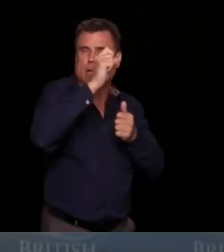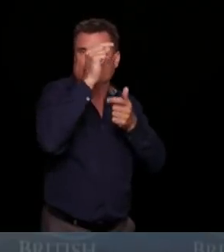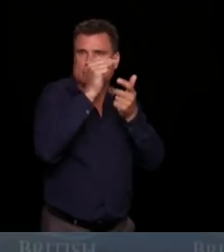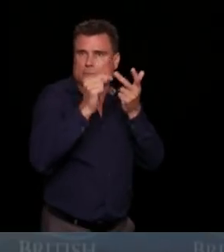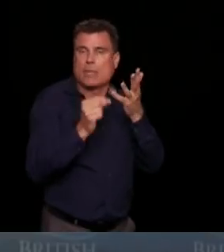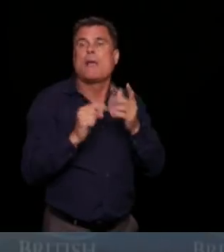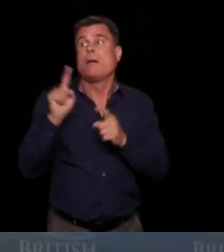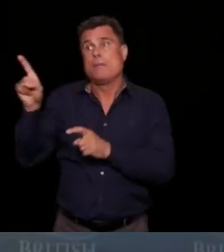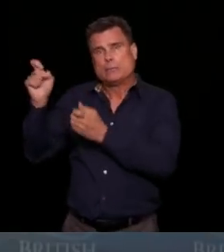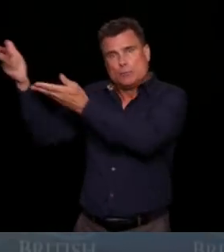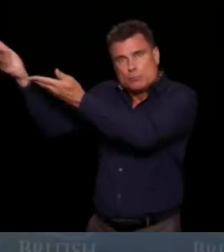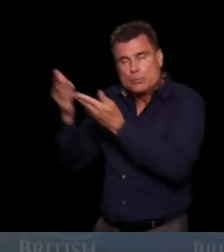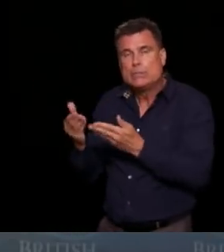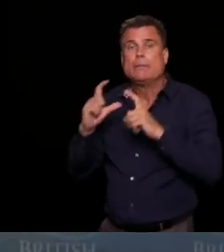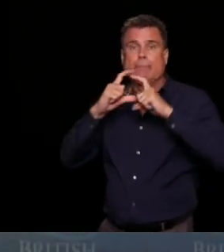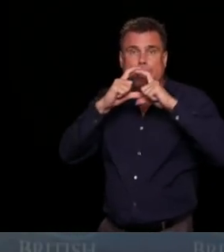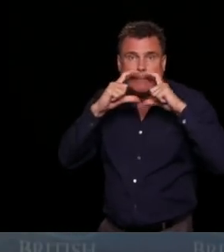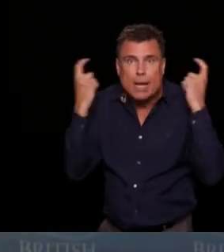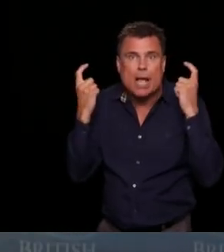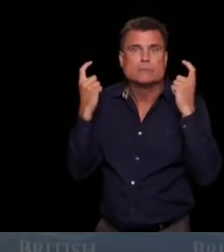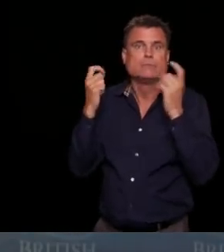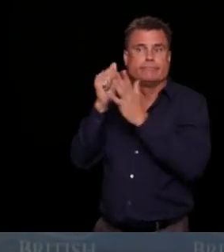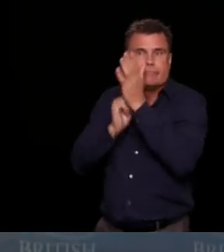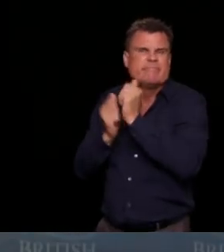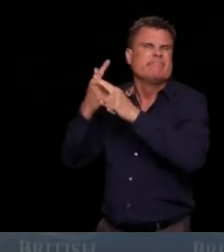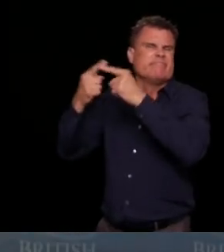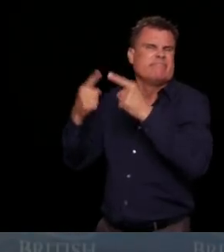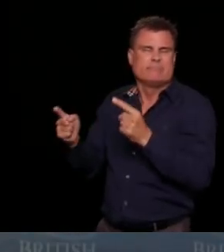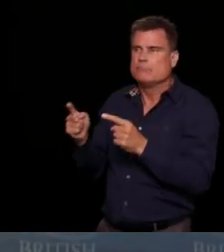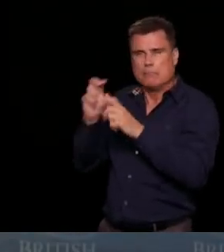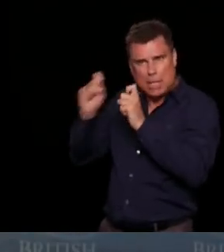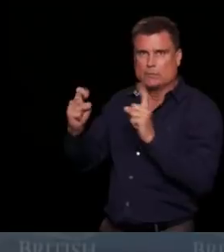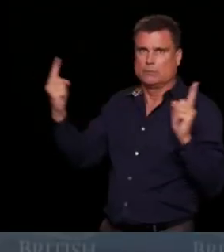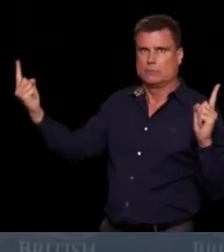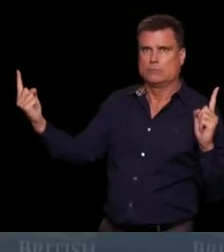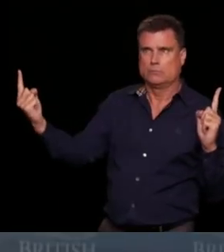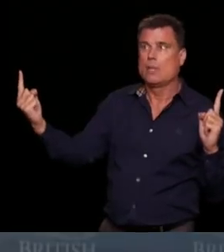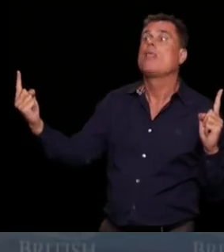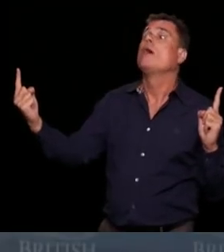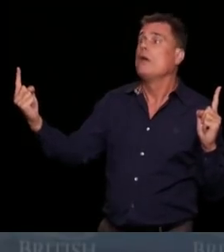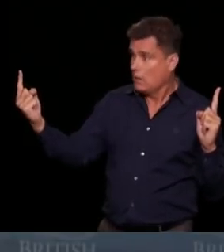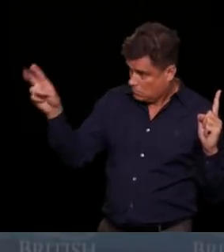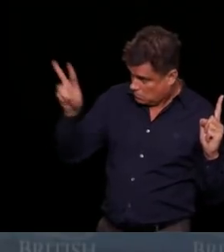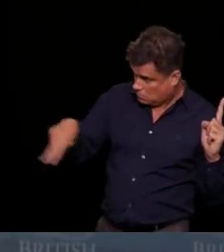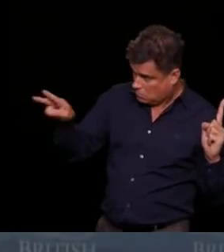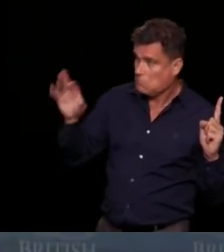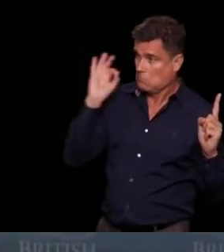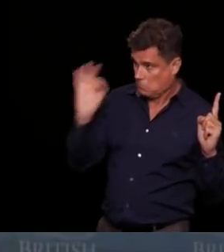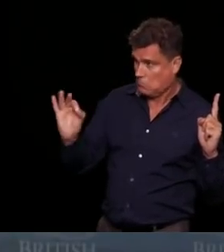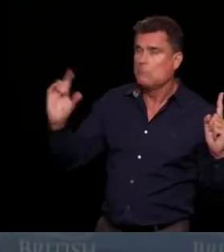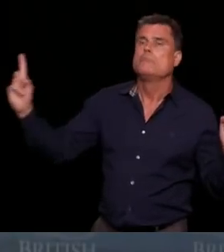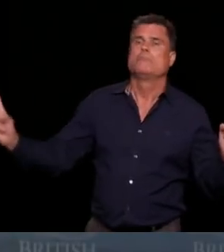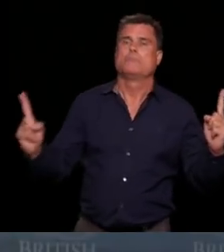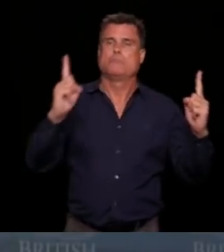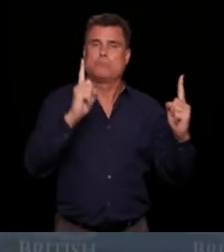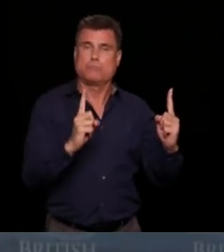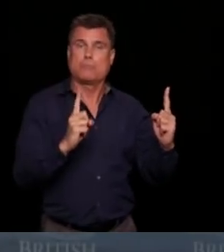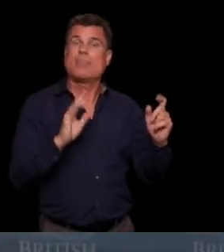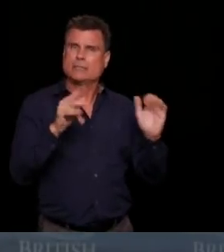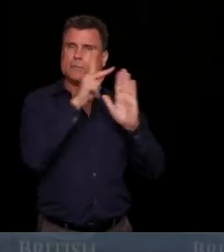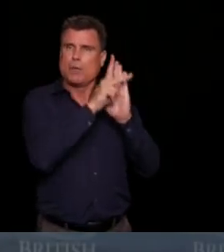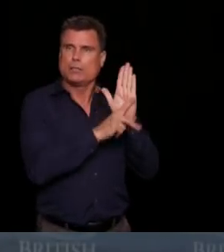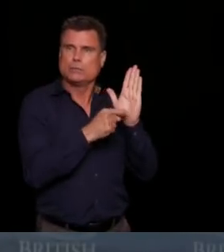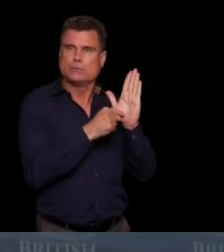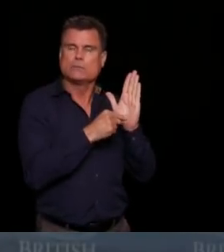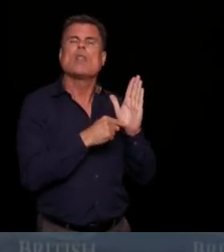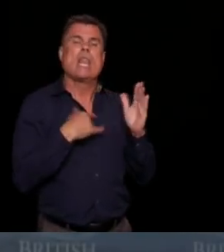And obviously, as you've noted, resources are being provided to assist facilities in adapting to these guidelines and any changes that would happen in the future, and we're